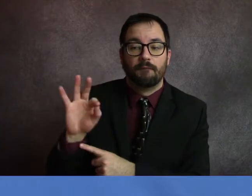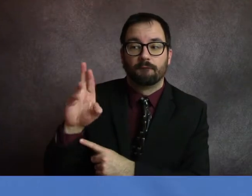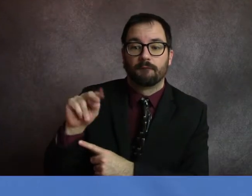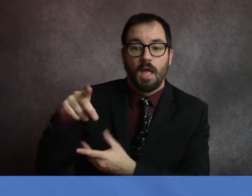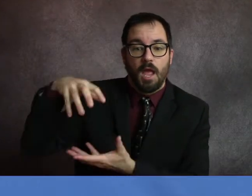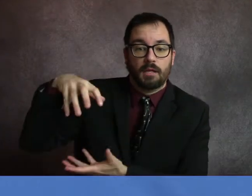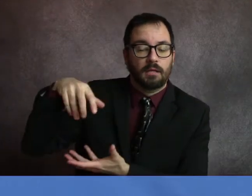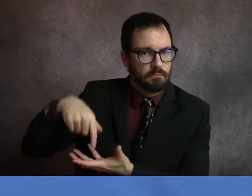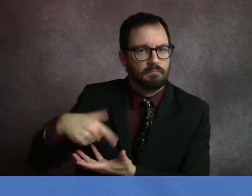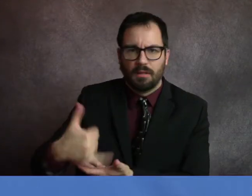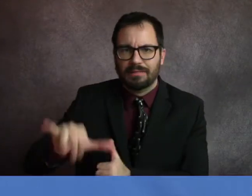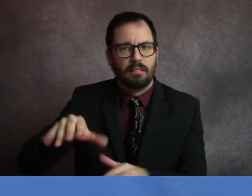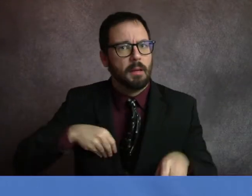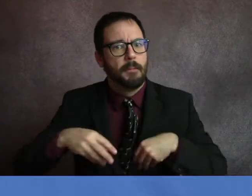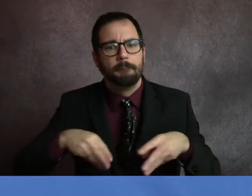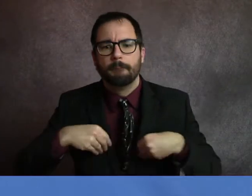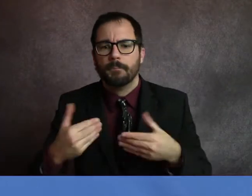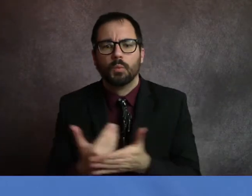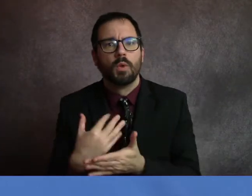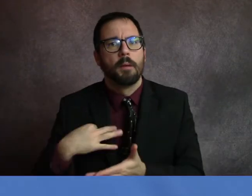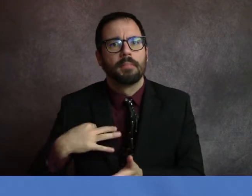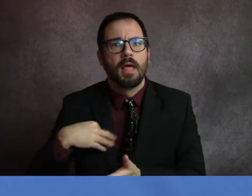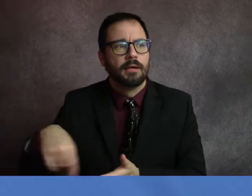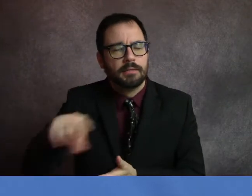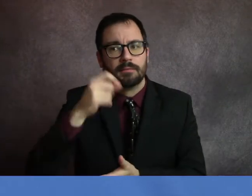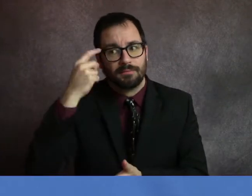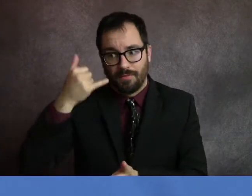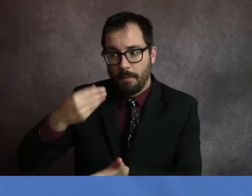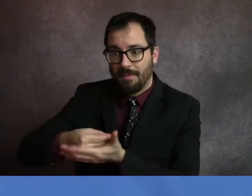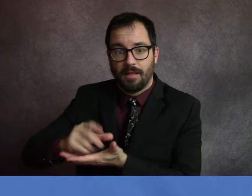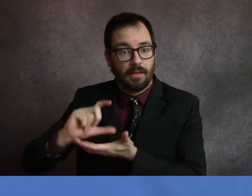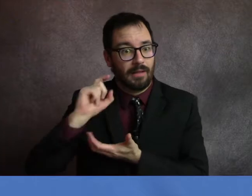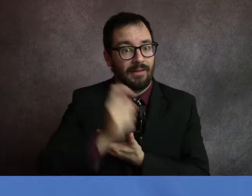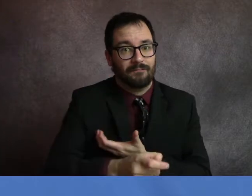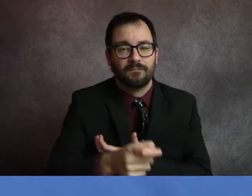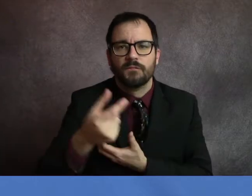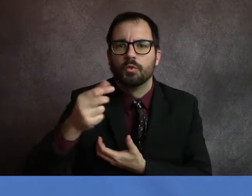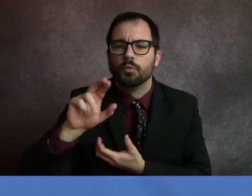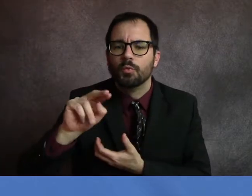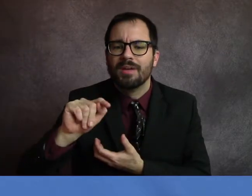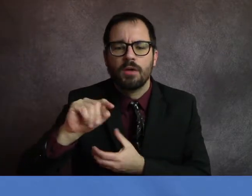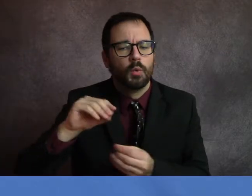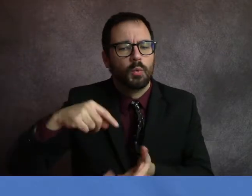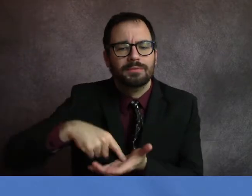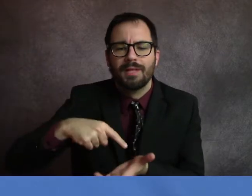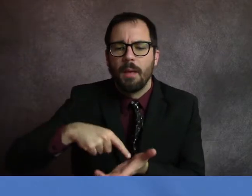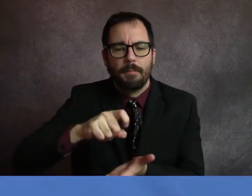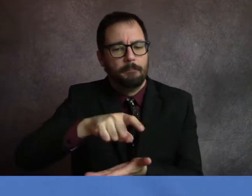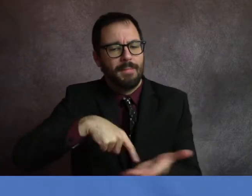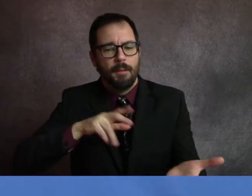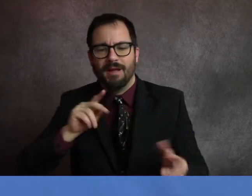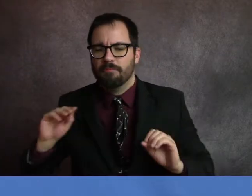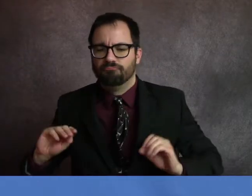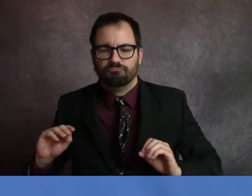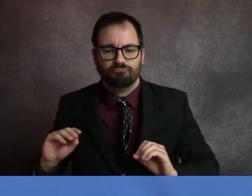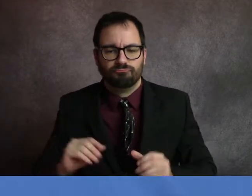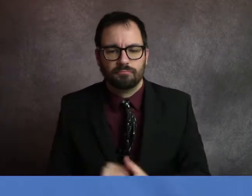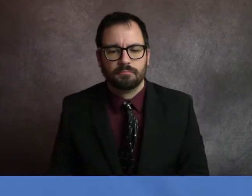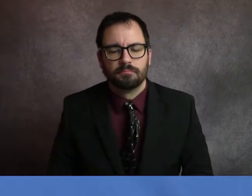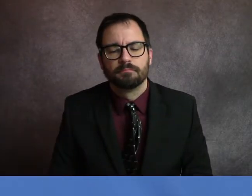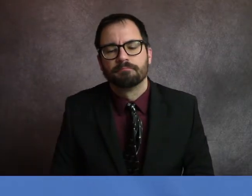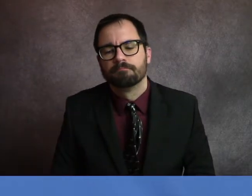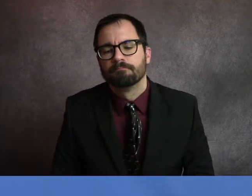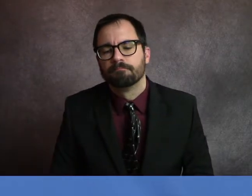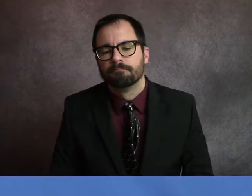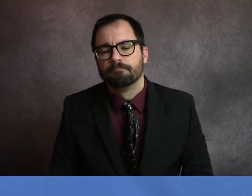And I don't want anyone to think that we're taking these decisions lightly. We are making sure we're basing everything on a public health